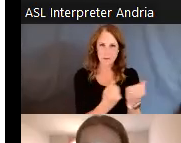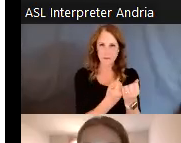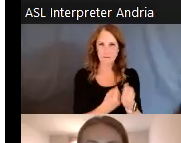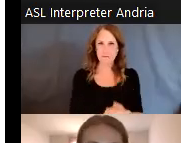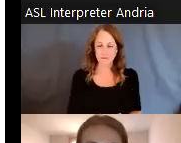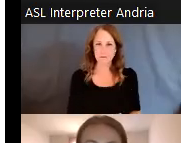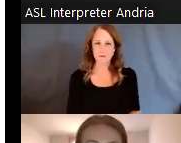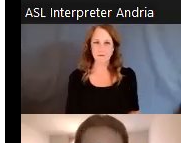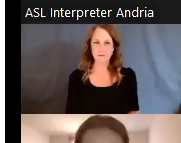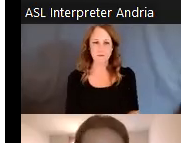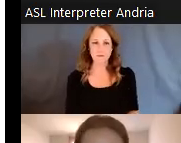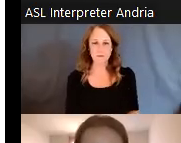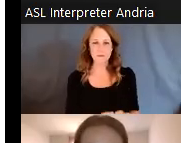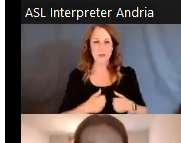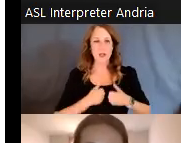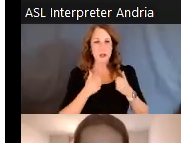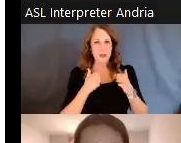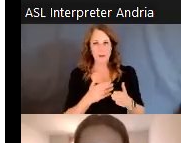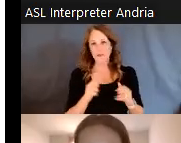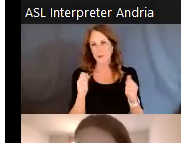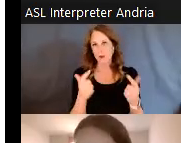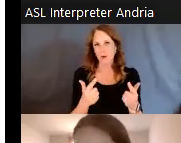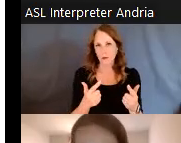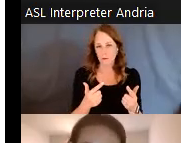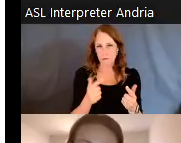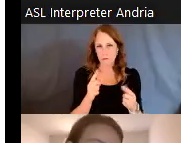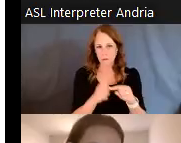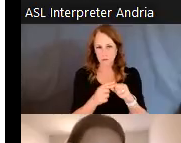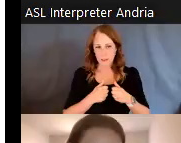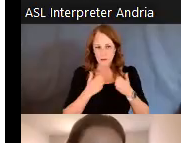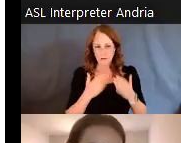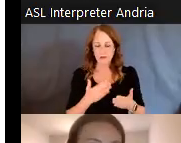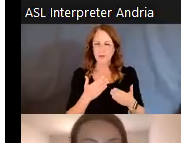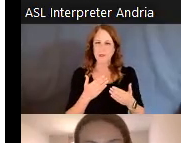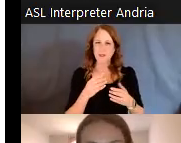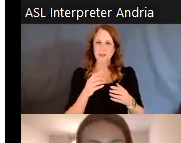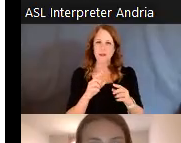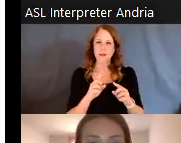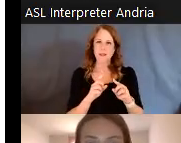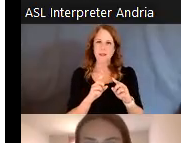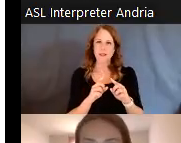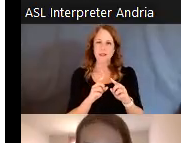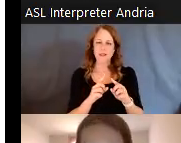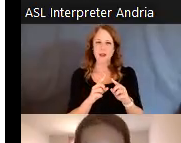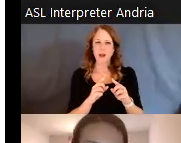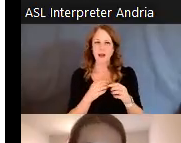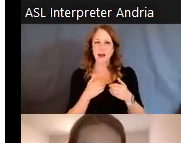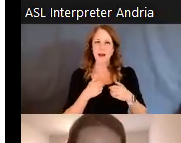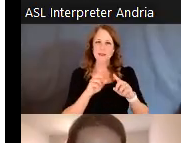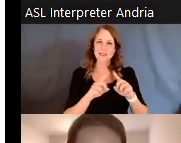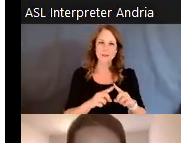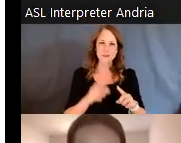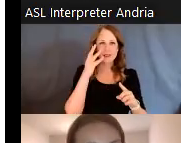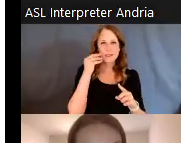All of us, survivors included, right, have different understandings of what healing and justice